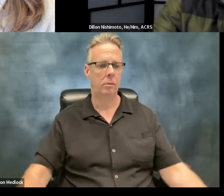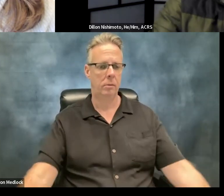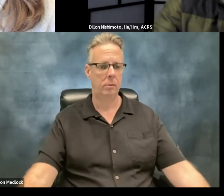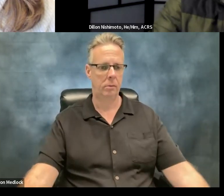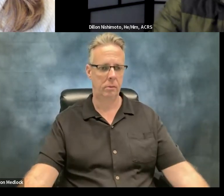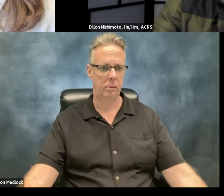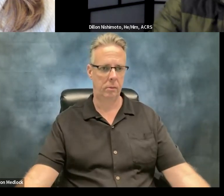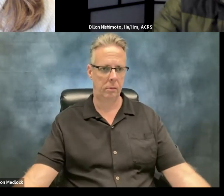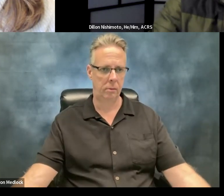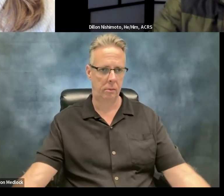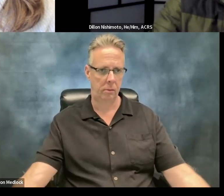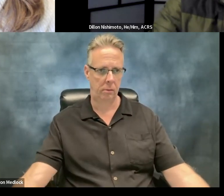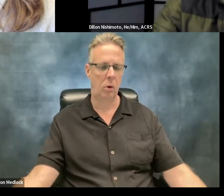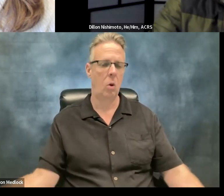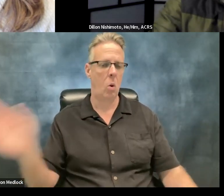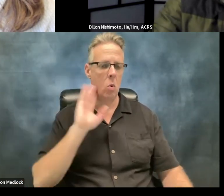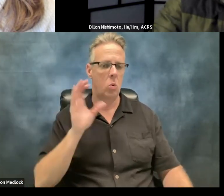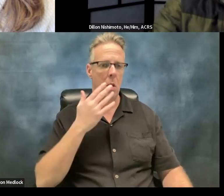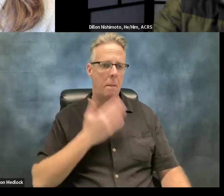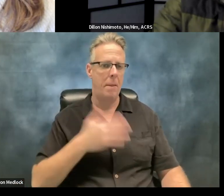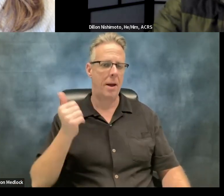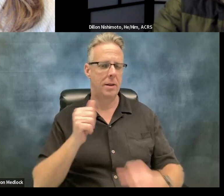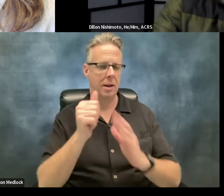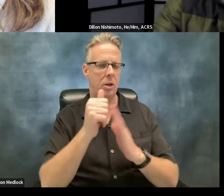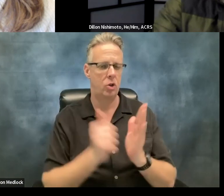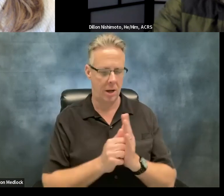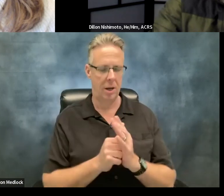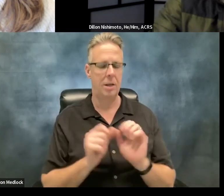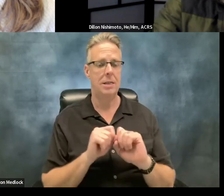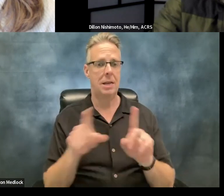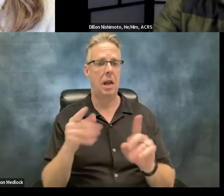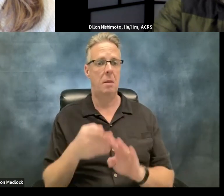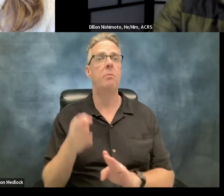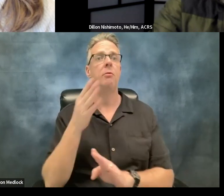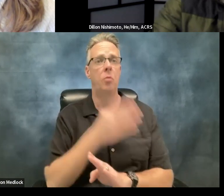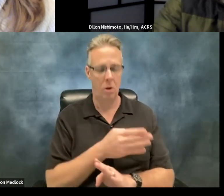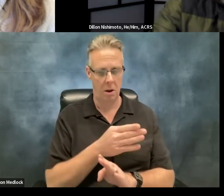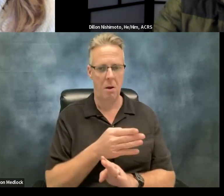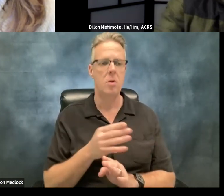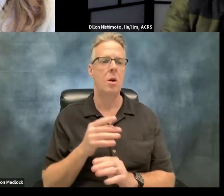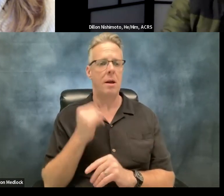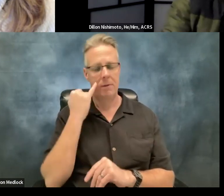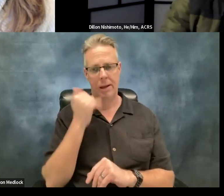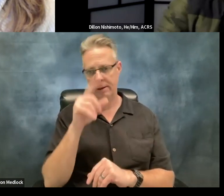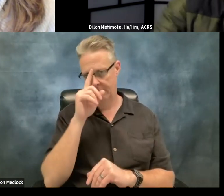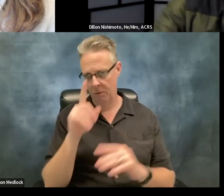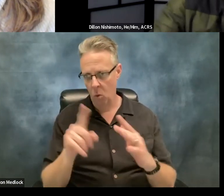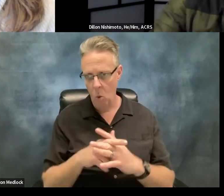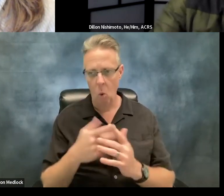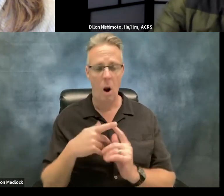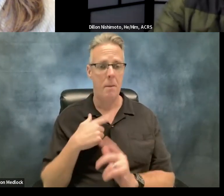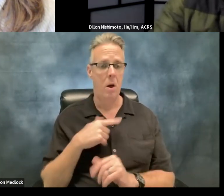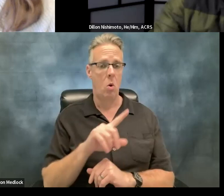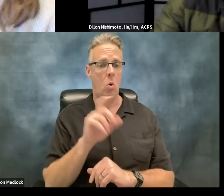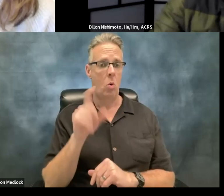And we'll do our best to also get the agenda pulled together sooner, so that if there are prompt questions that I'm asking you to think about